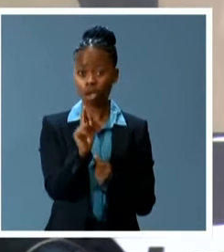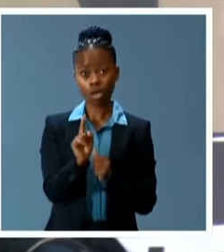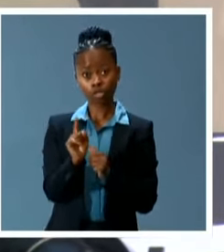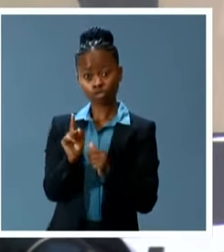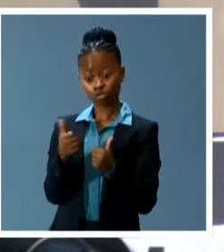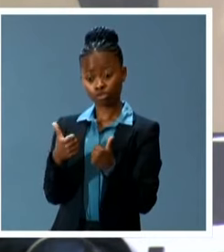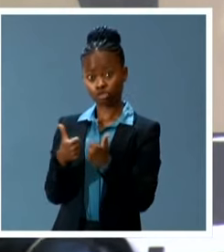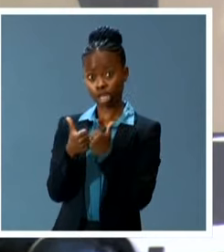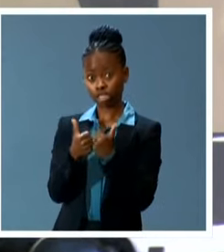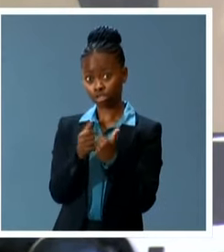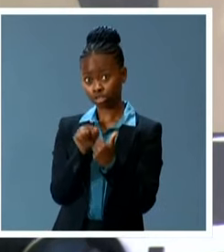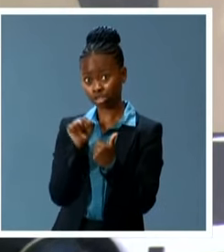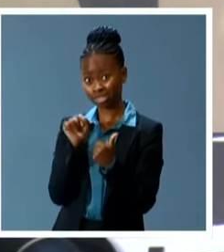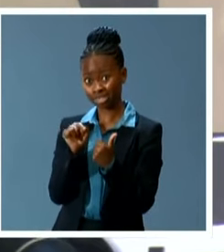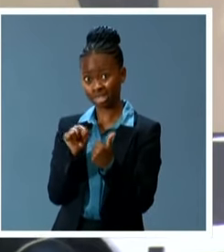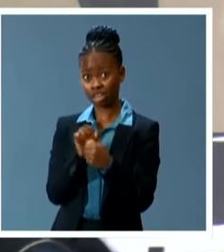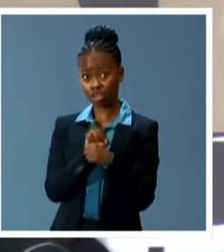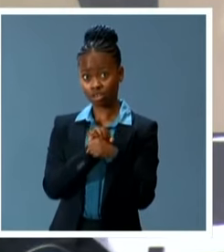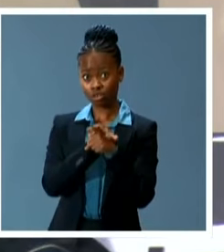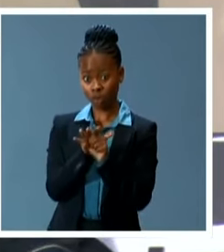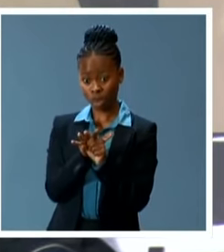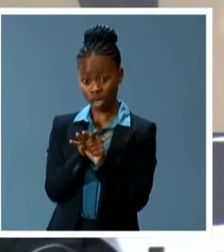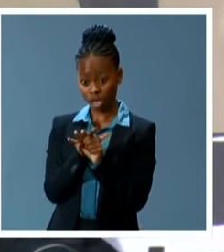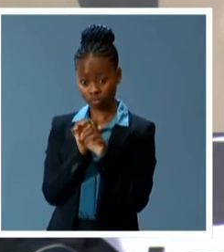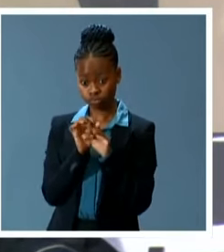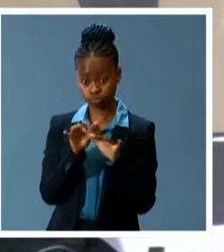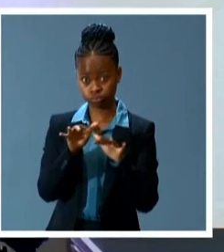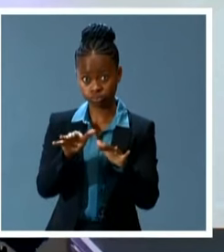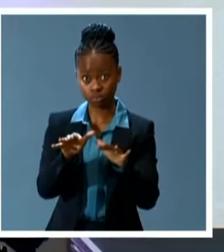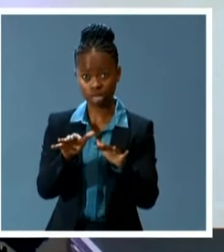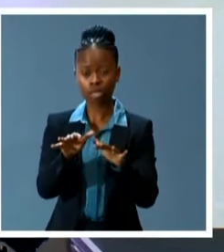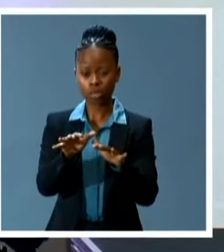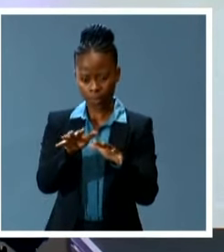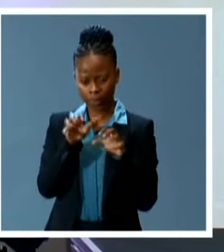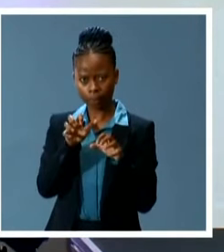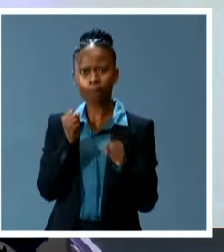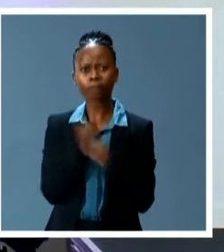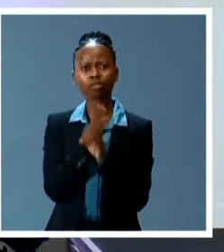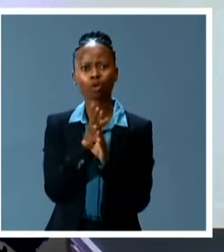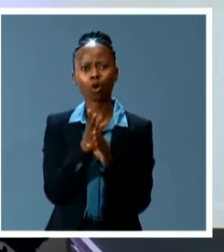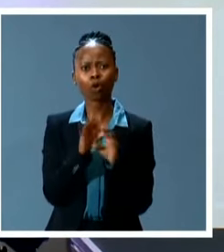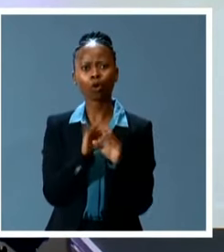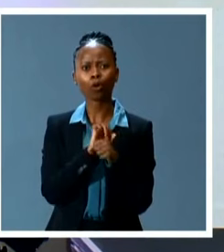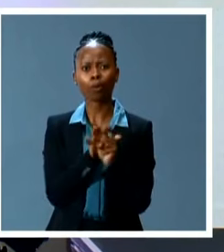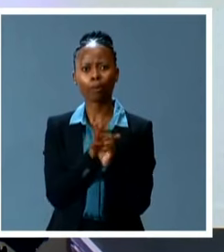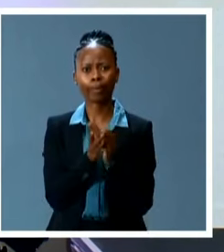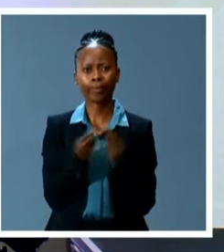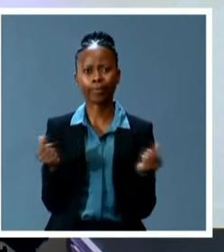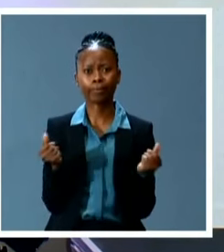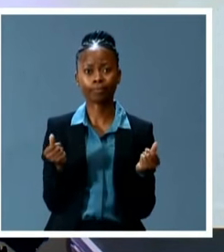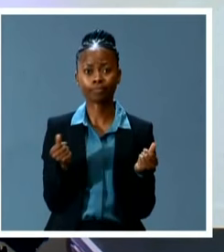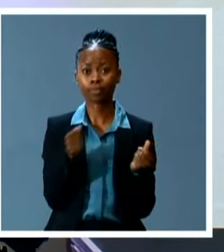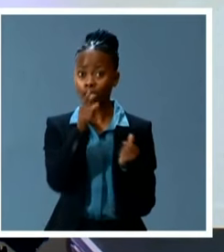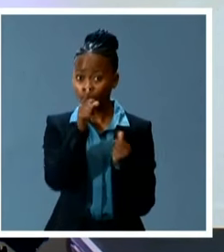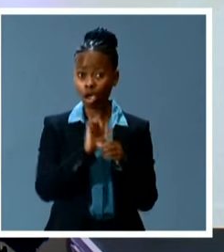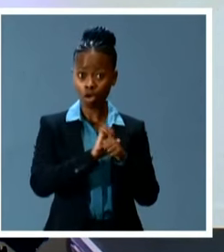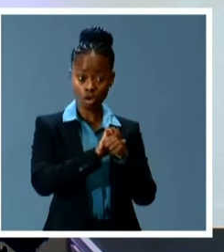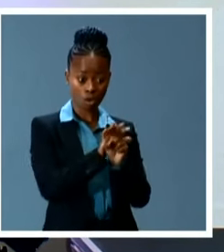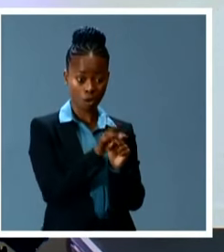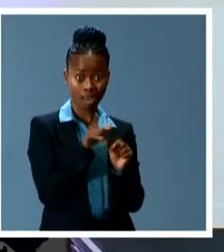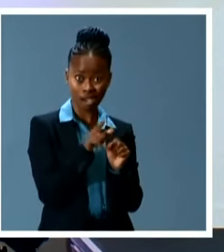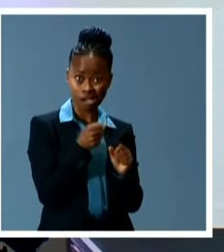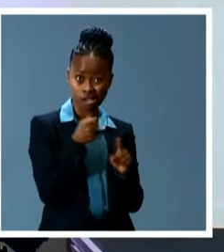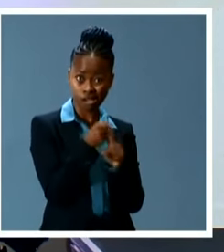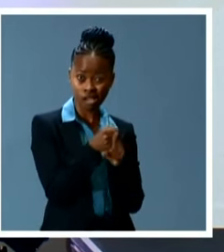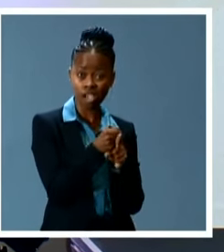transformative post-COVID world. The only way we can beat this virus is to work